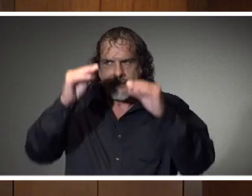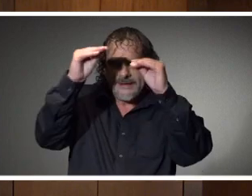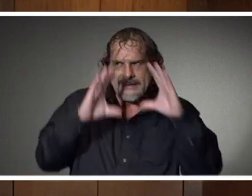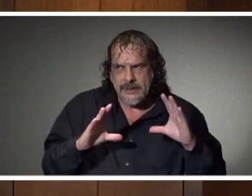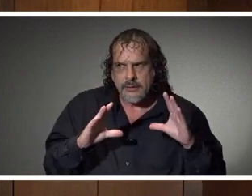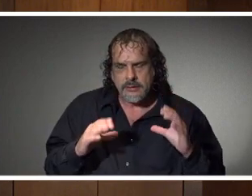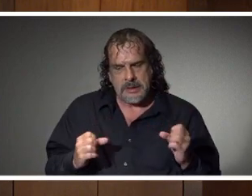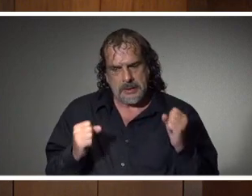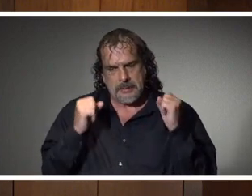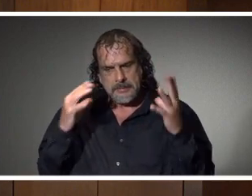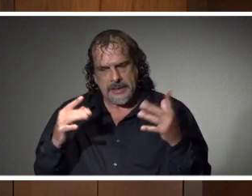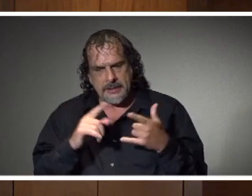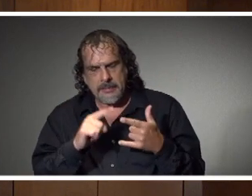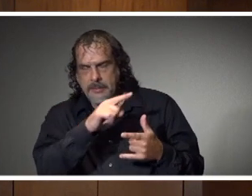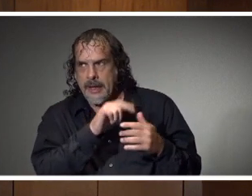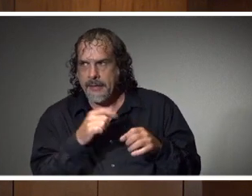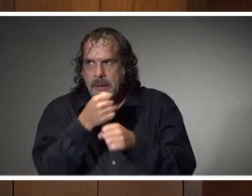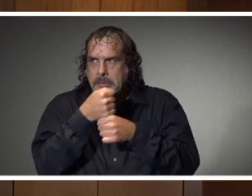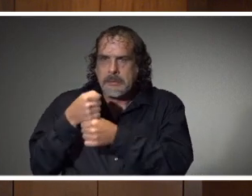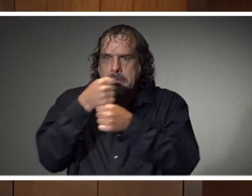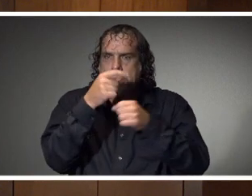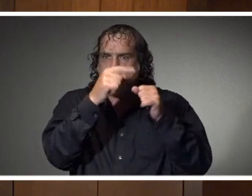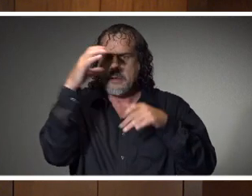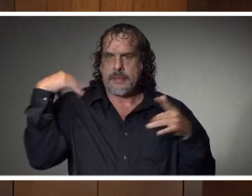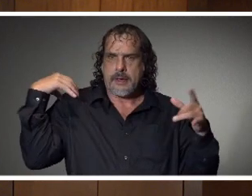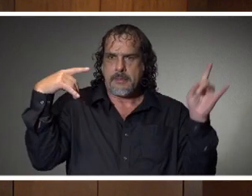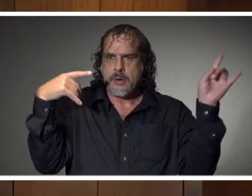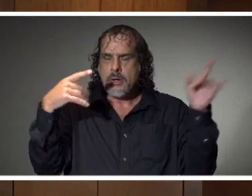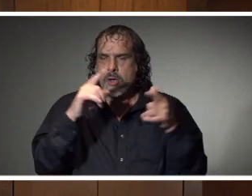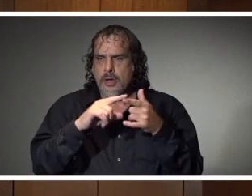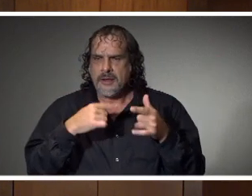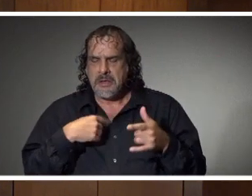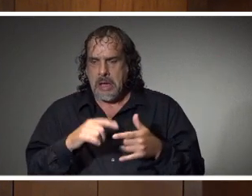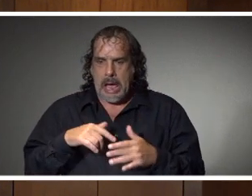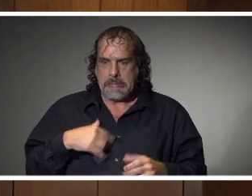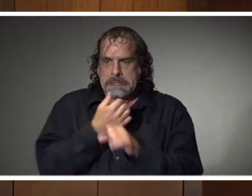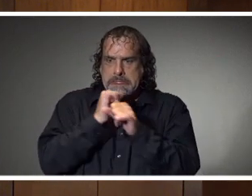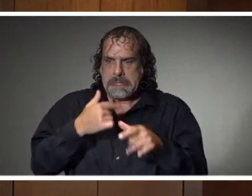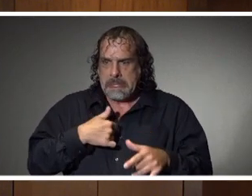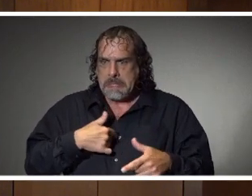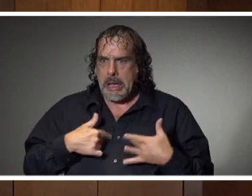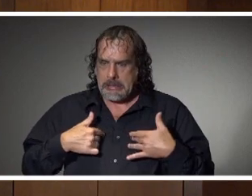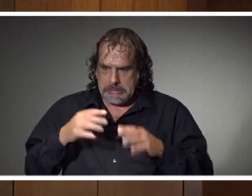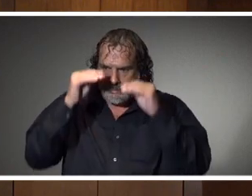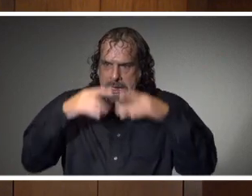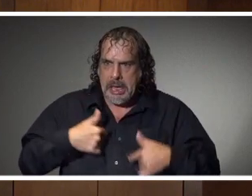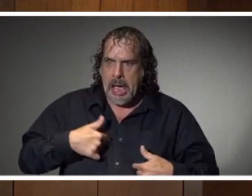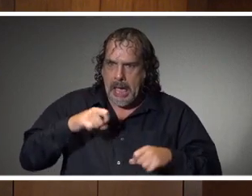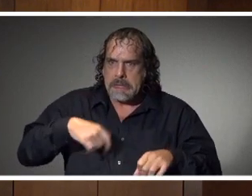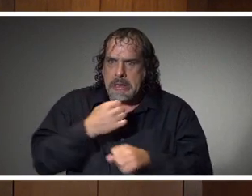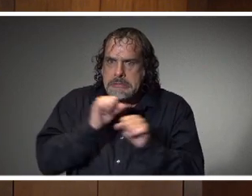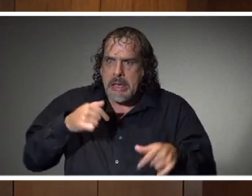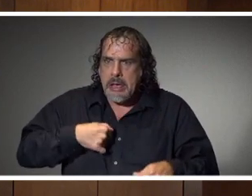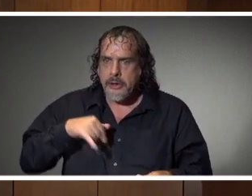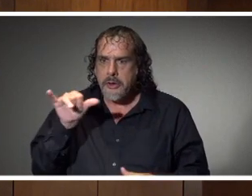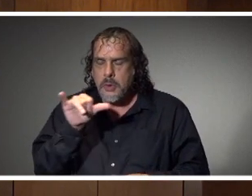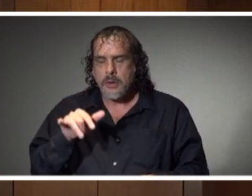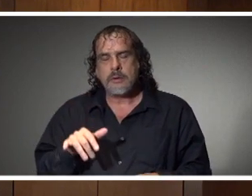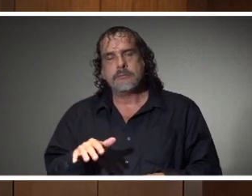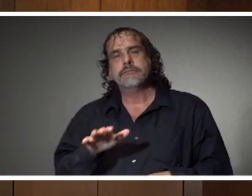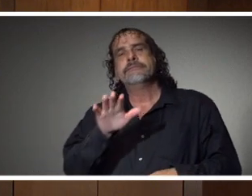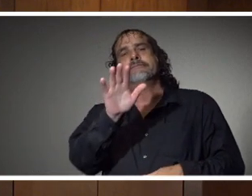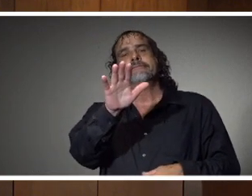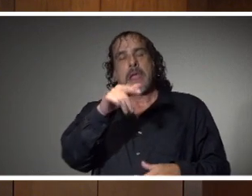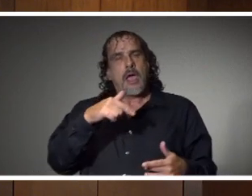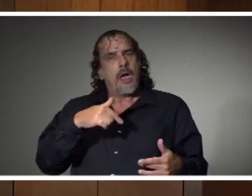of them outside of the Capitol today saying that they're concerned for their own safety as they go into the classroom. So what are your concerns for those? Well, I will tell you that I